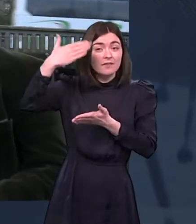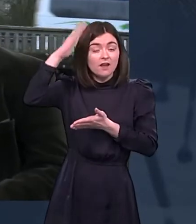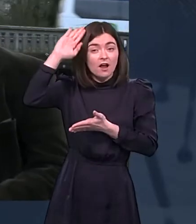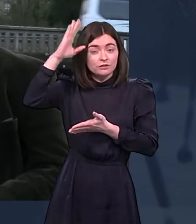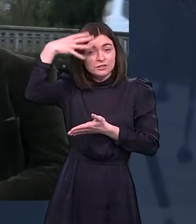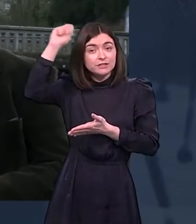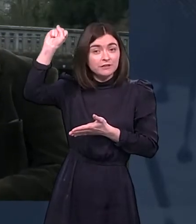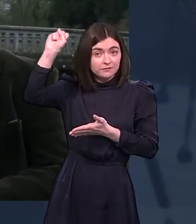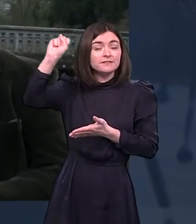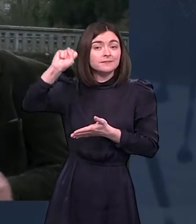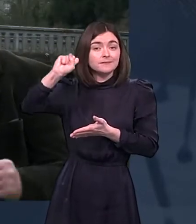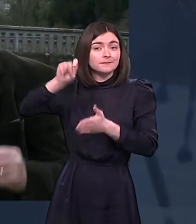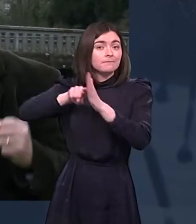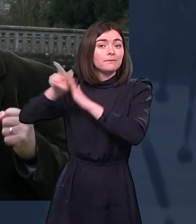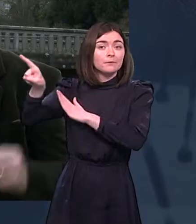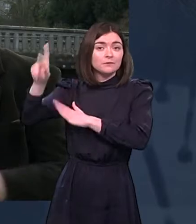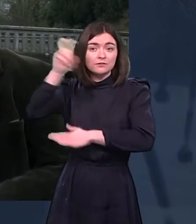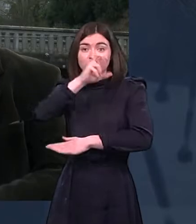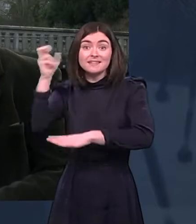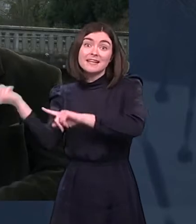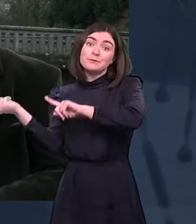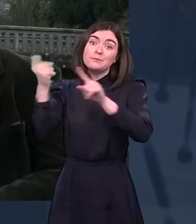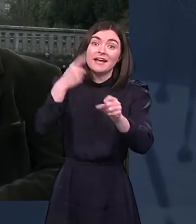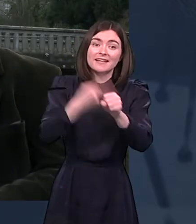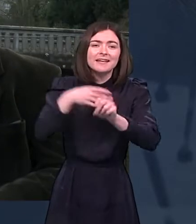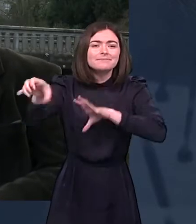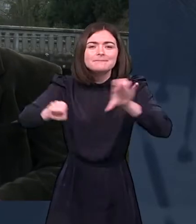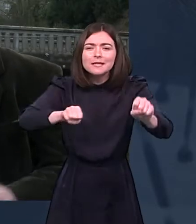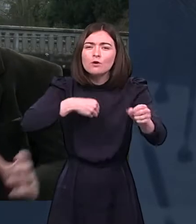France, and now he was back to claim what was rightfully his.